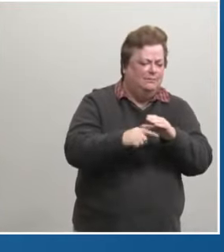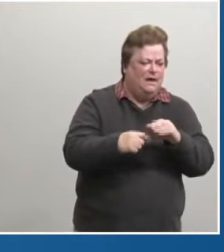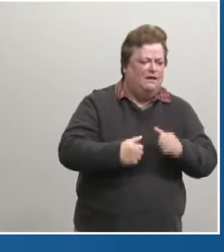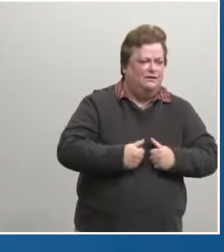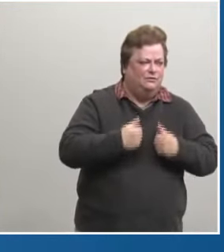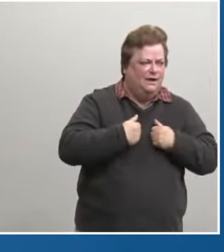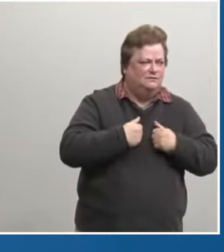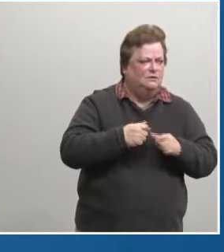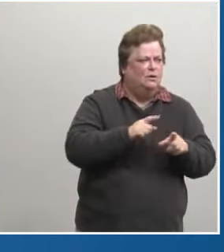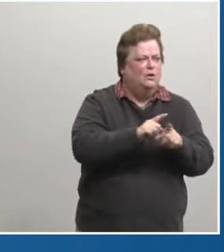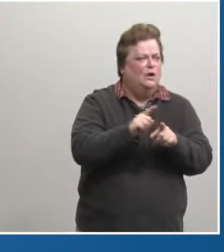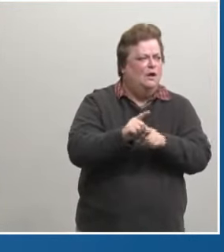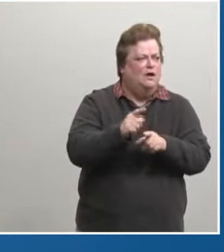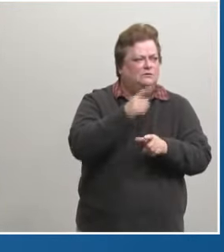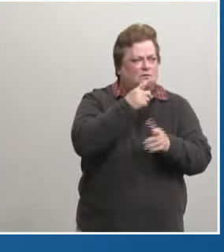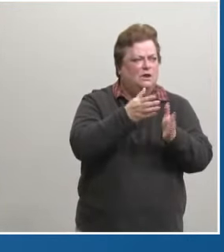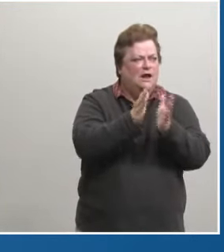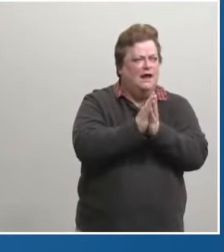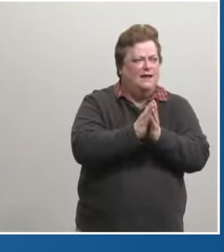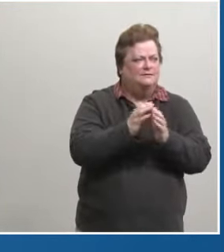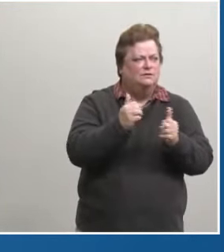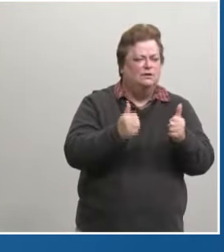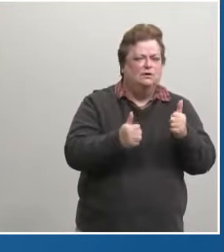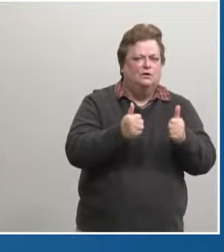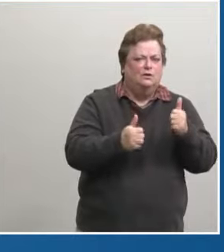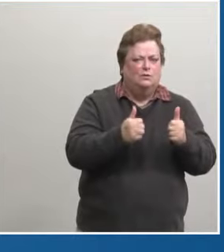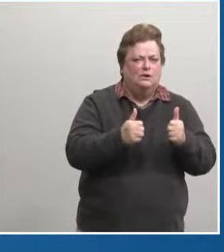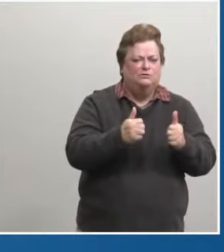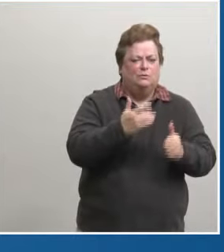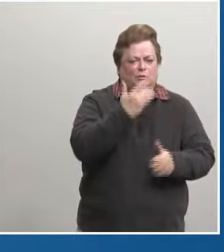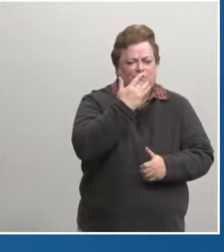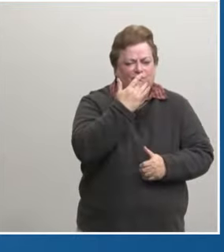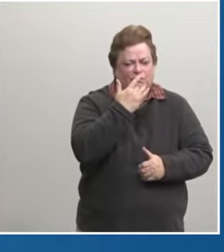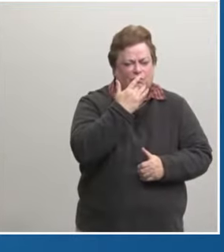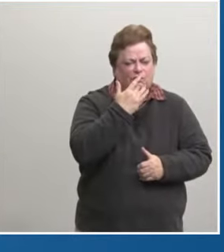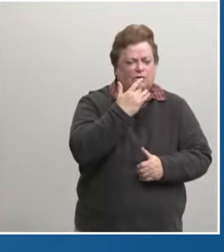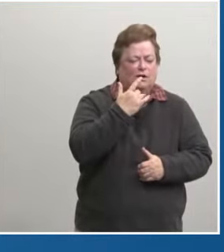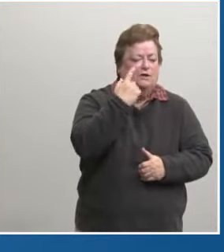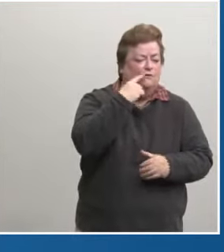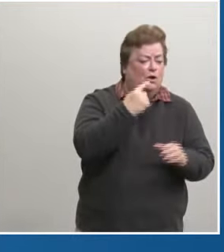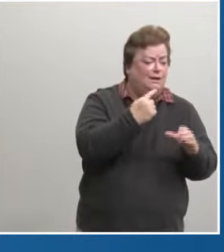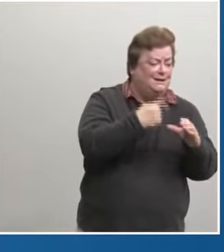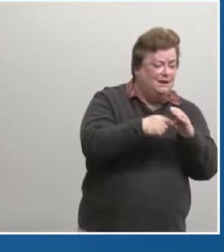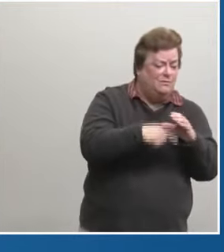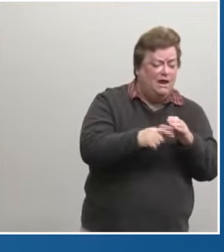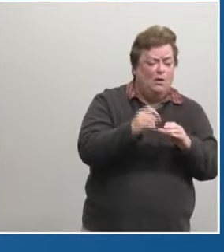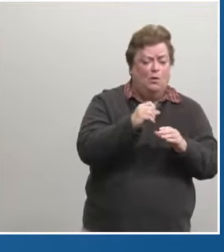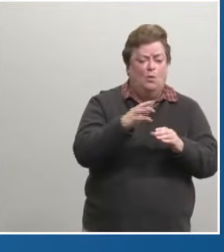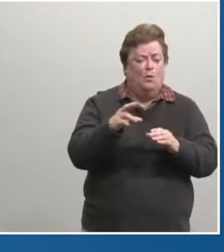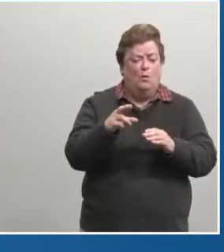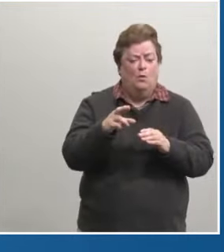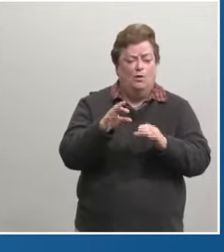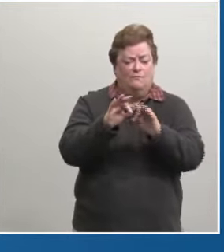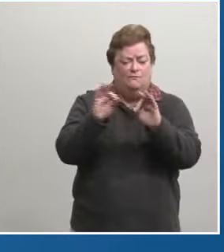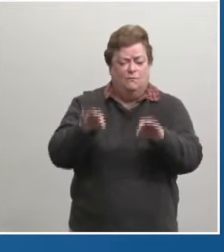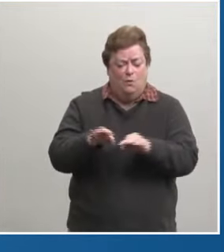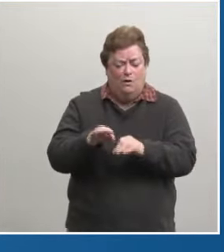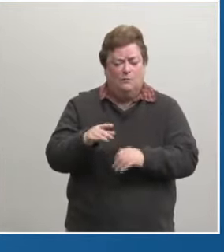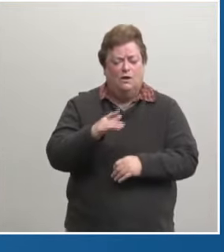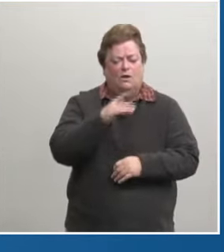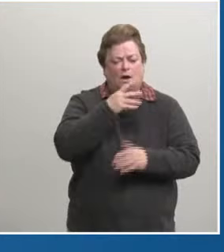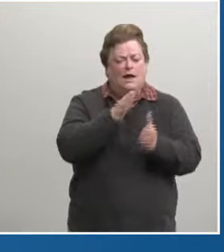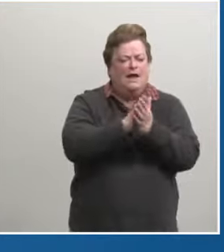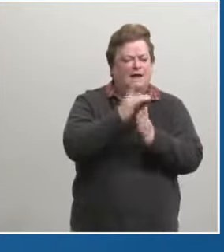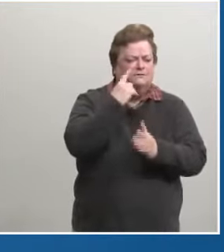will also ask your preferred communication, whether email or phone. We are also asking for date of